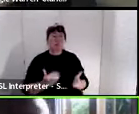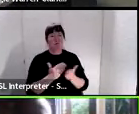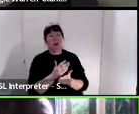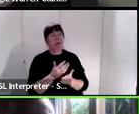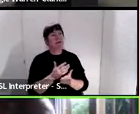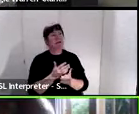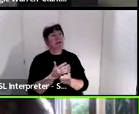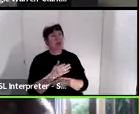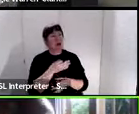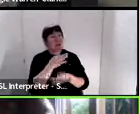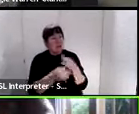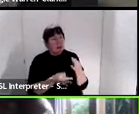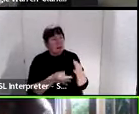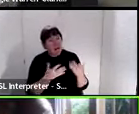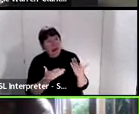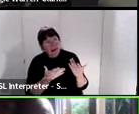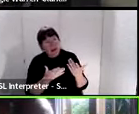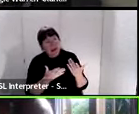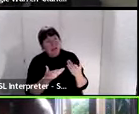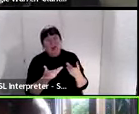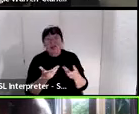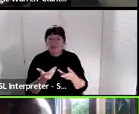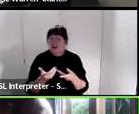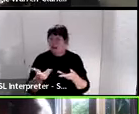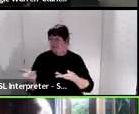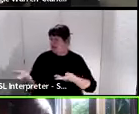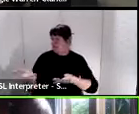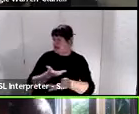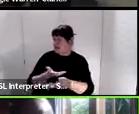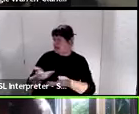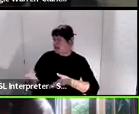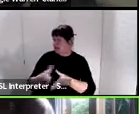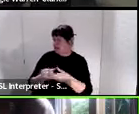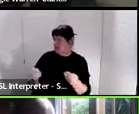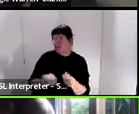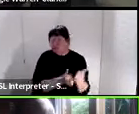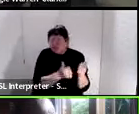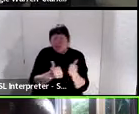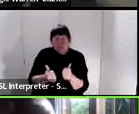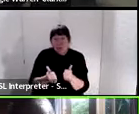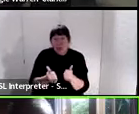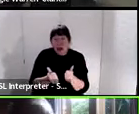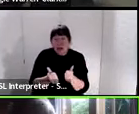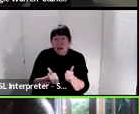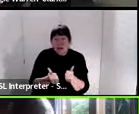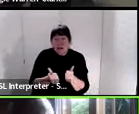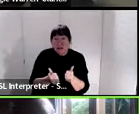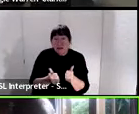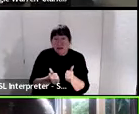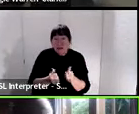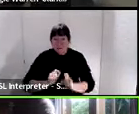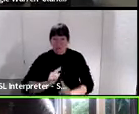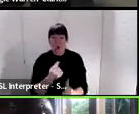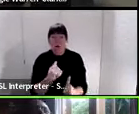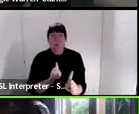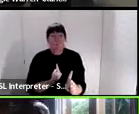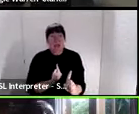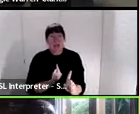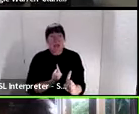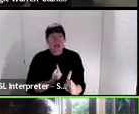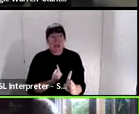appeal and get some mediated kind of solution, which is great, but that's just for me.